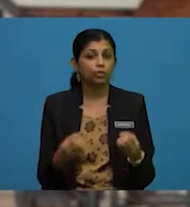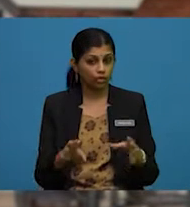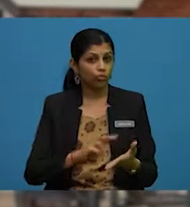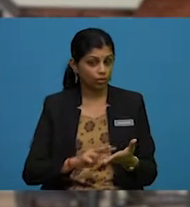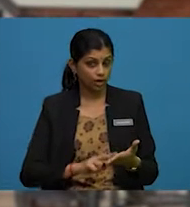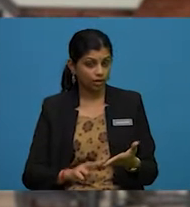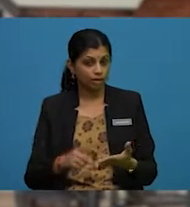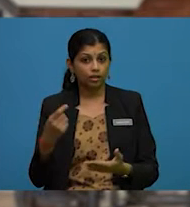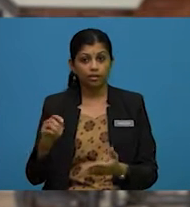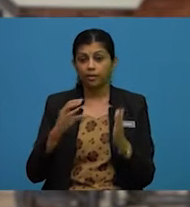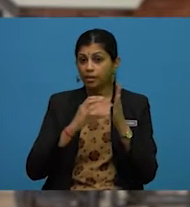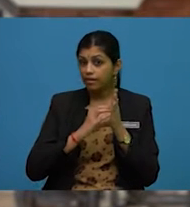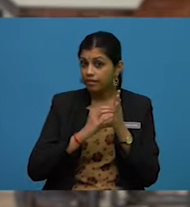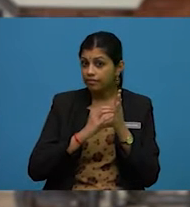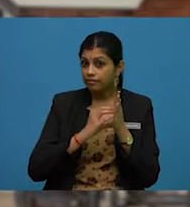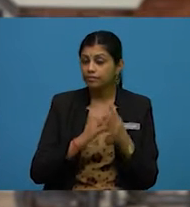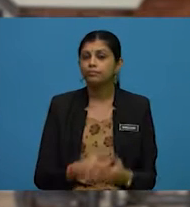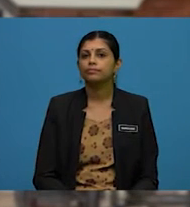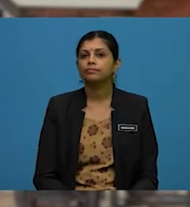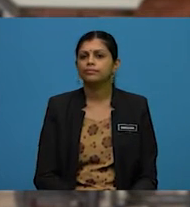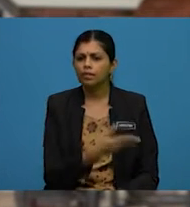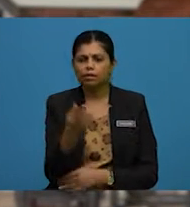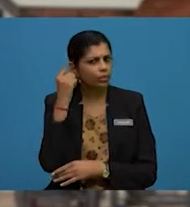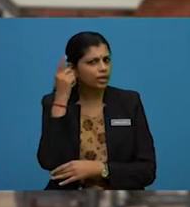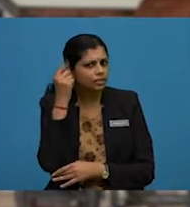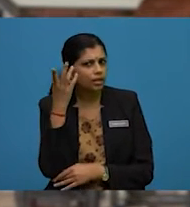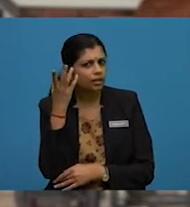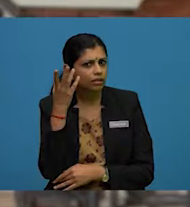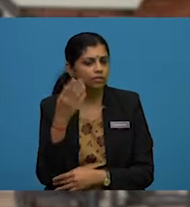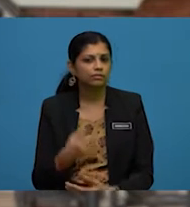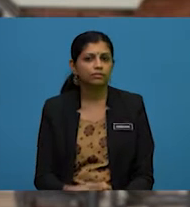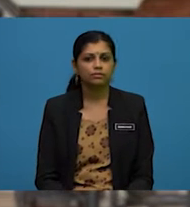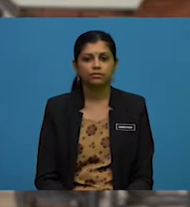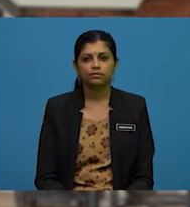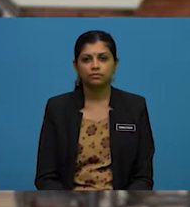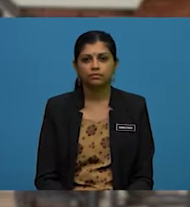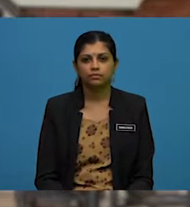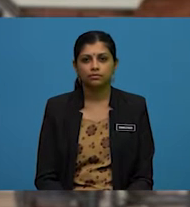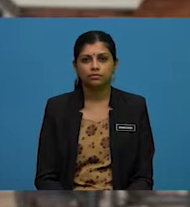Have you read the paragraph? Do you understand it?